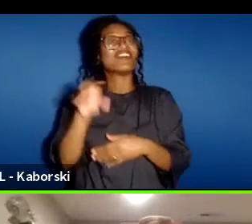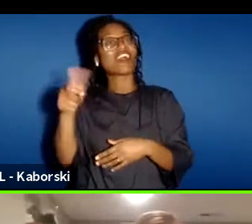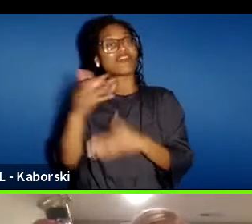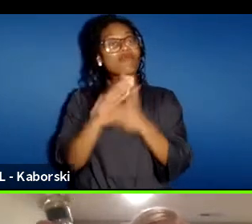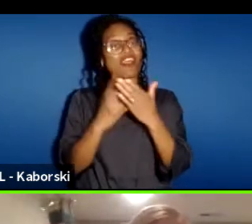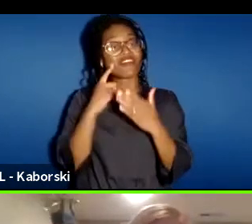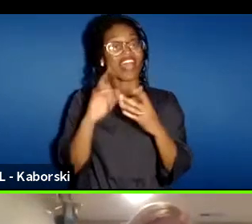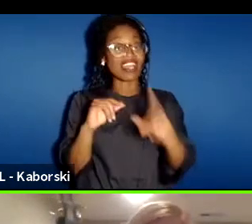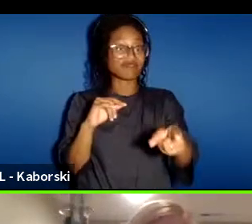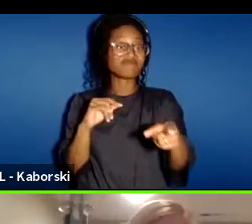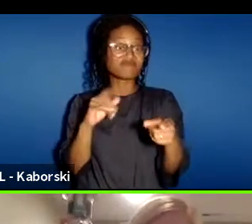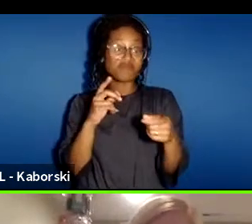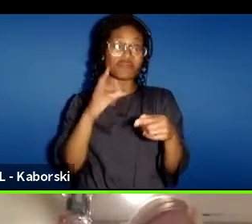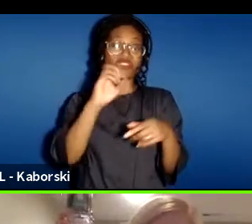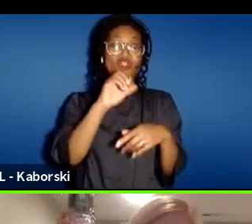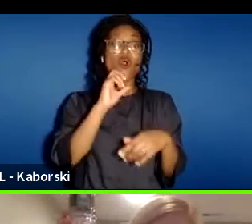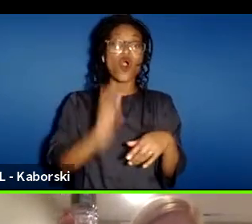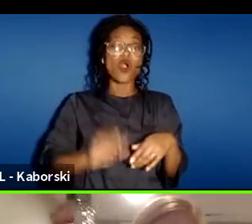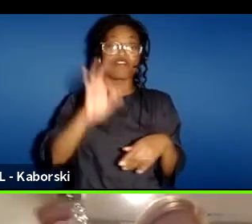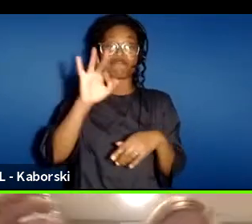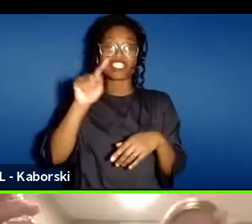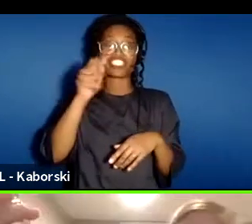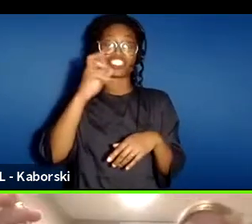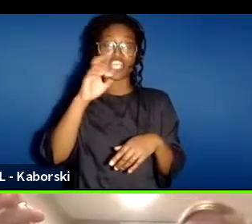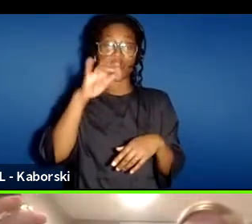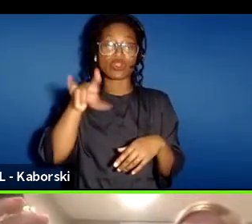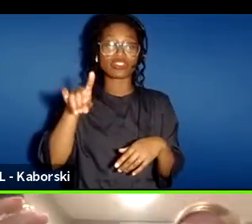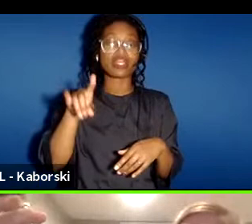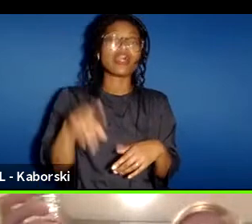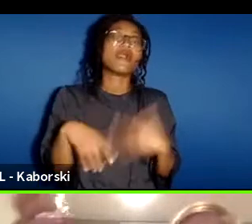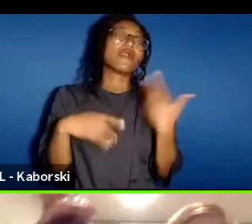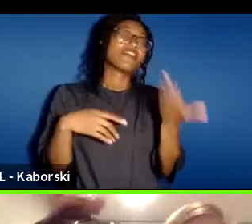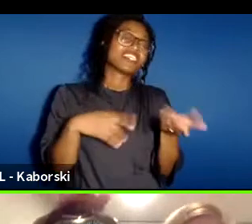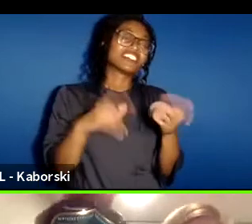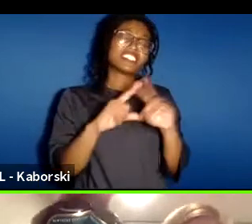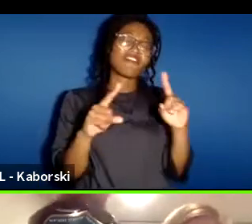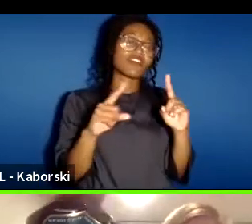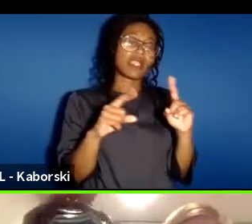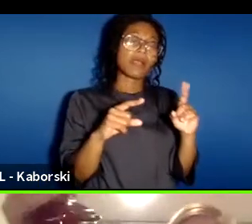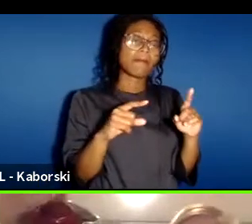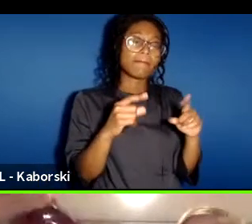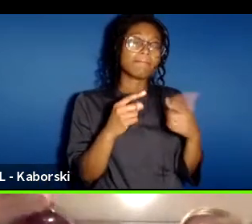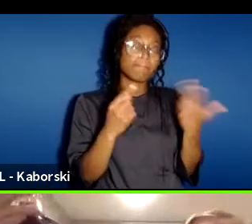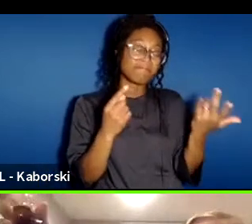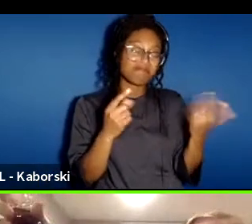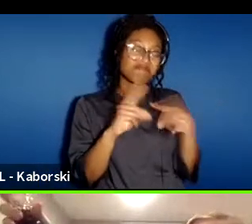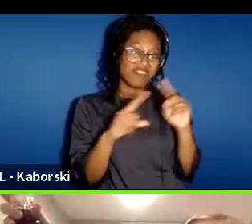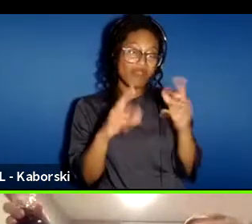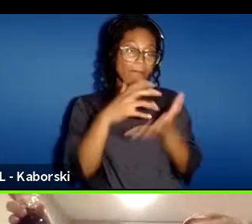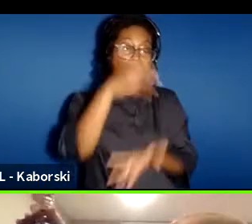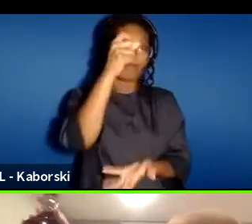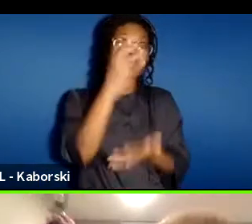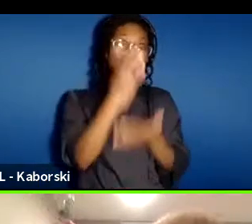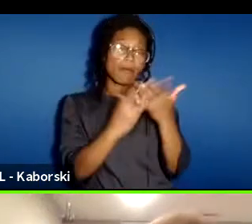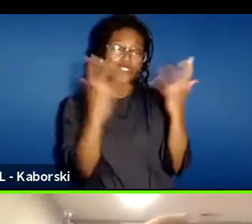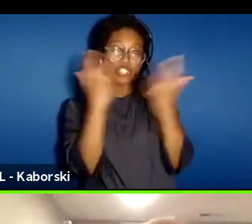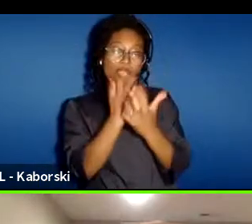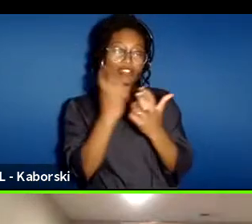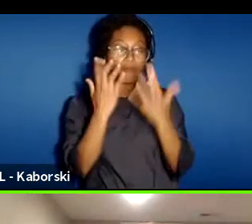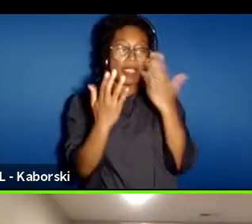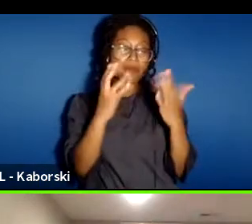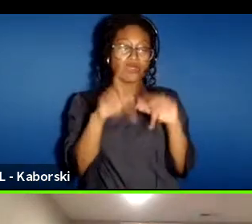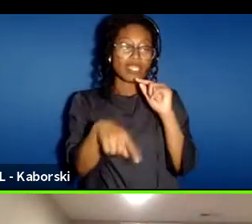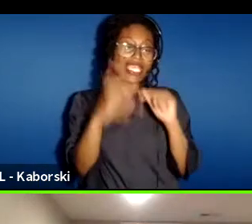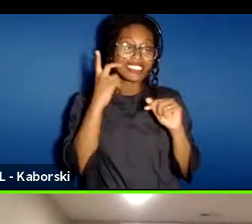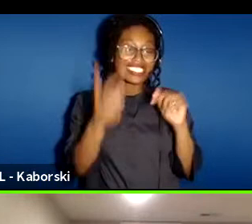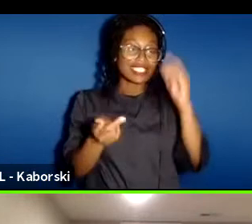Fitzgerald bottled in bond. Totally different bottle, but it does have some of the key elements, a little dark there, so you might not be able to